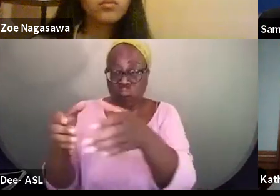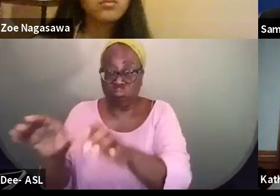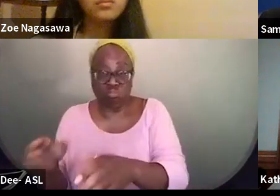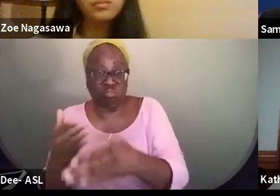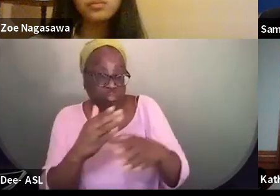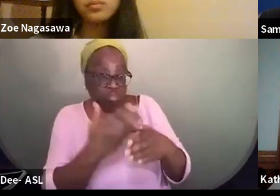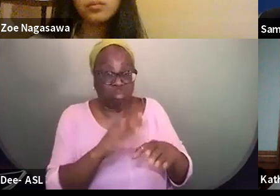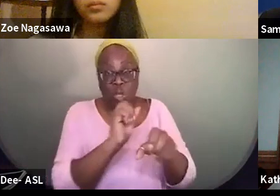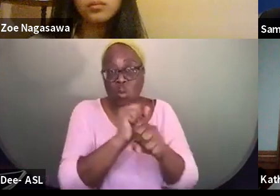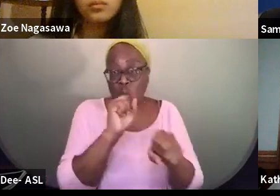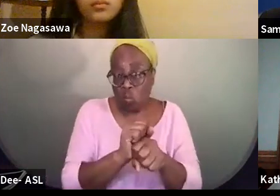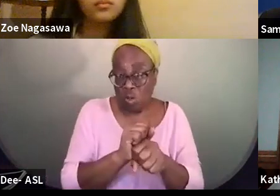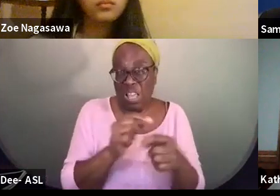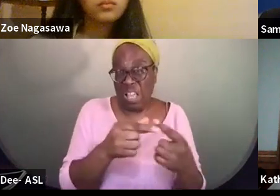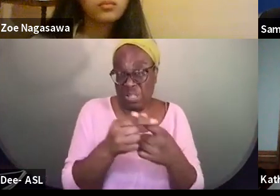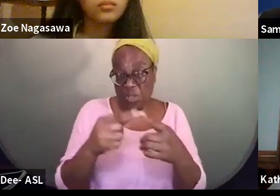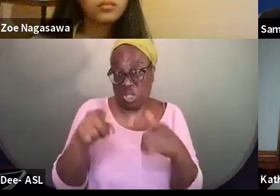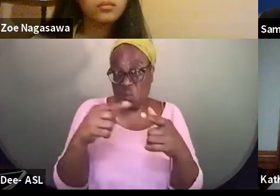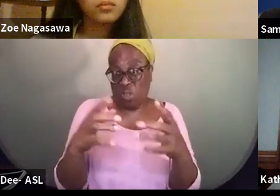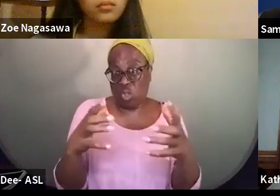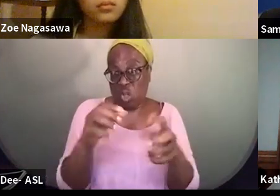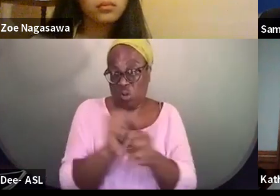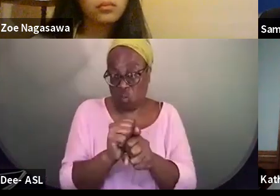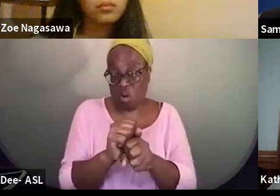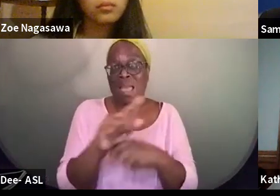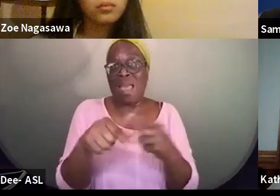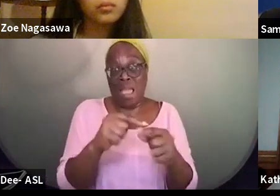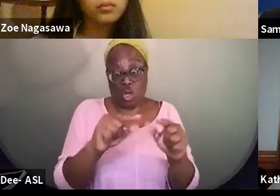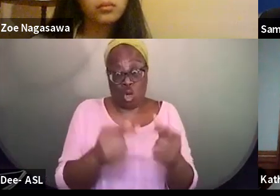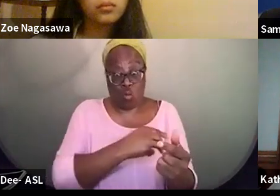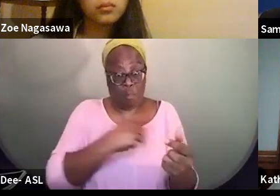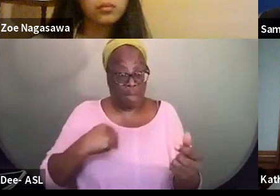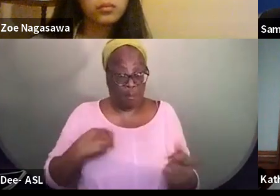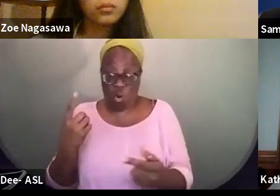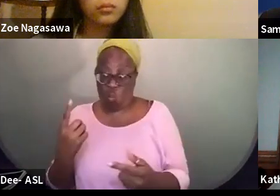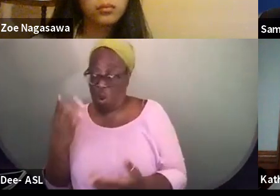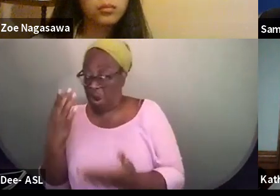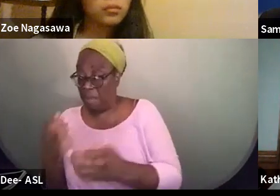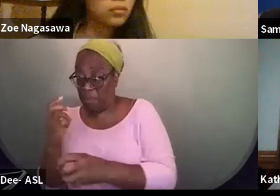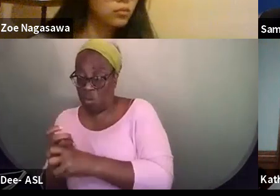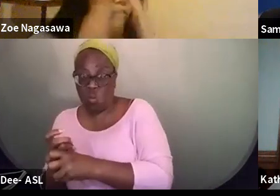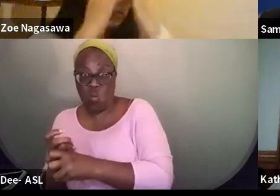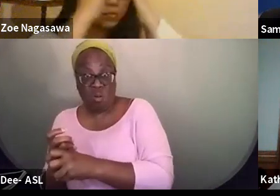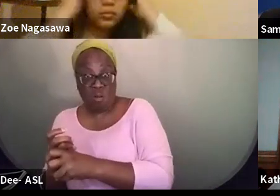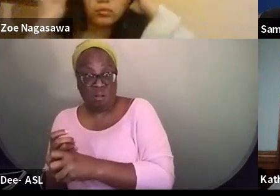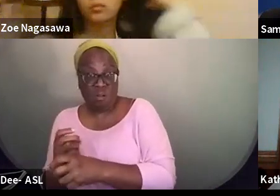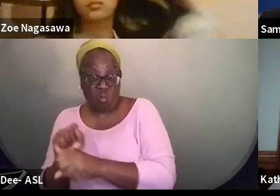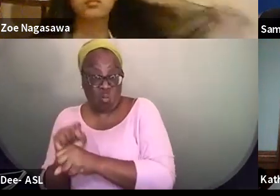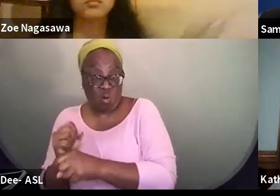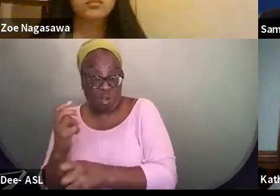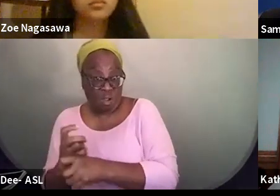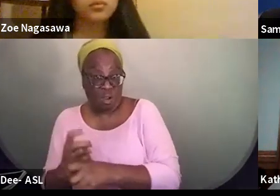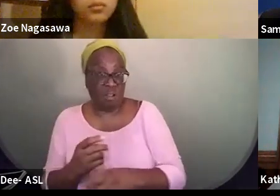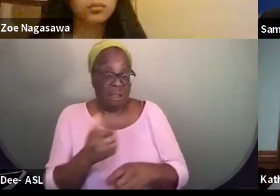project, especially when there's a large amount of work. And a group member may not be as hardworking and put less effort on their work. And the